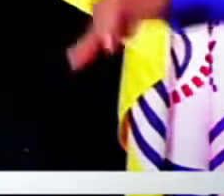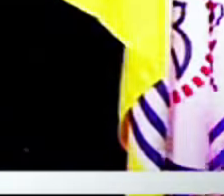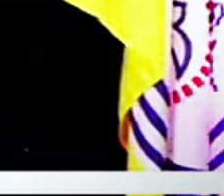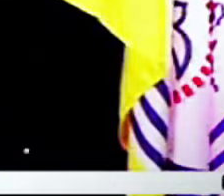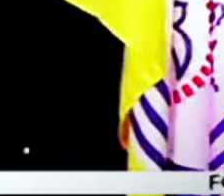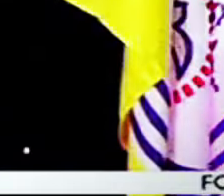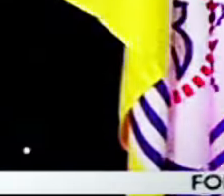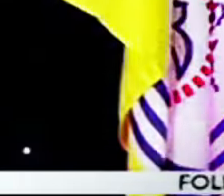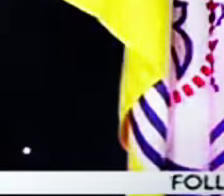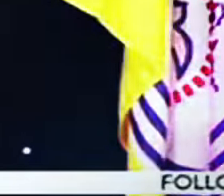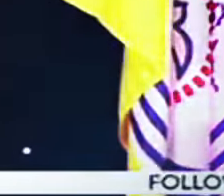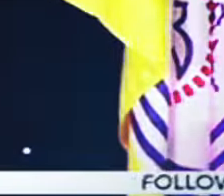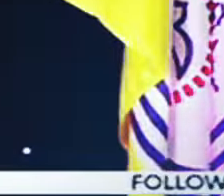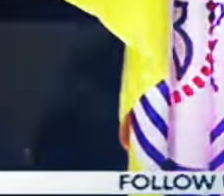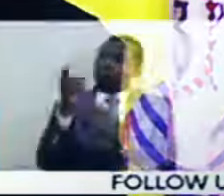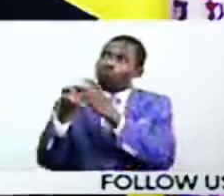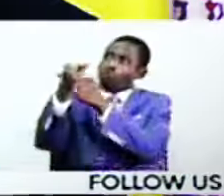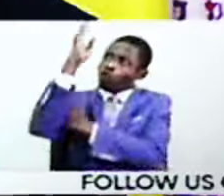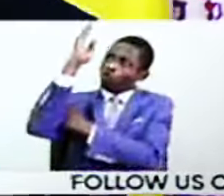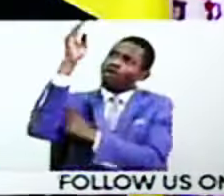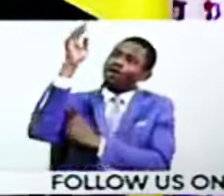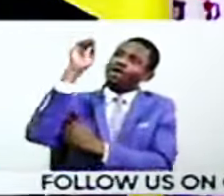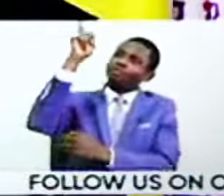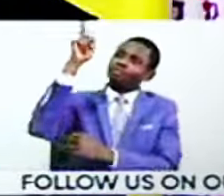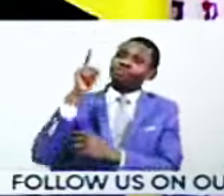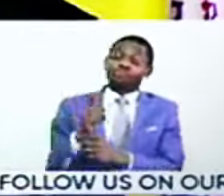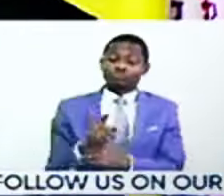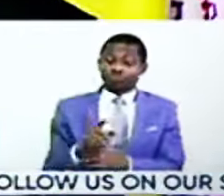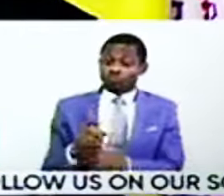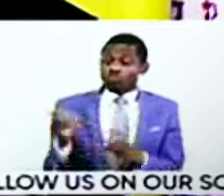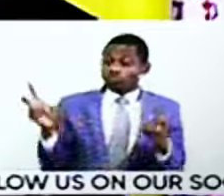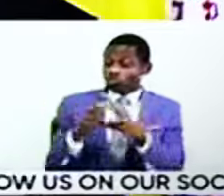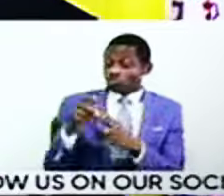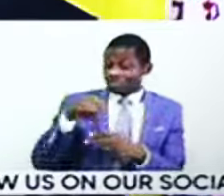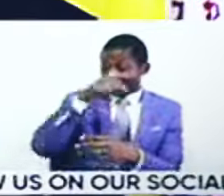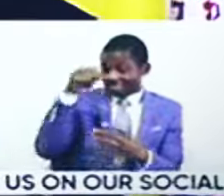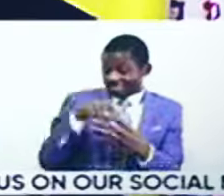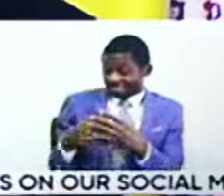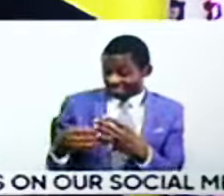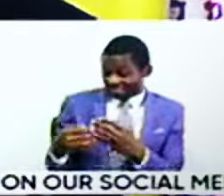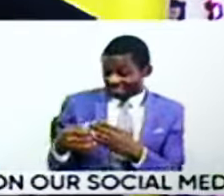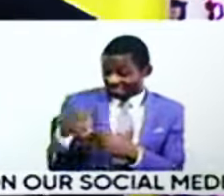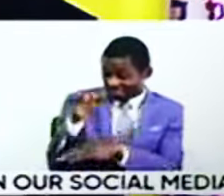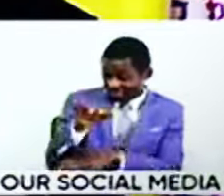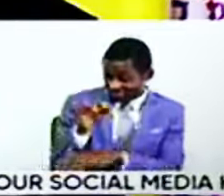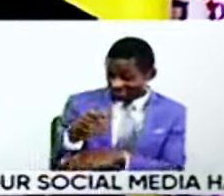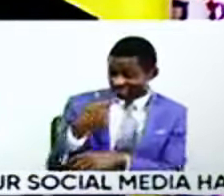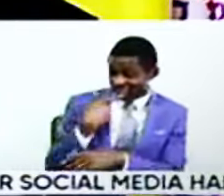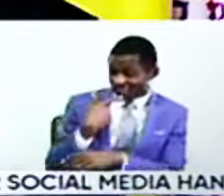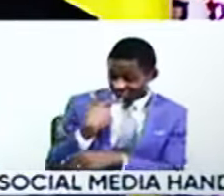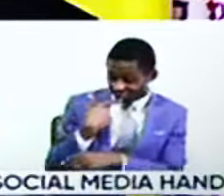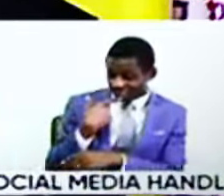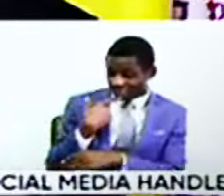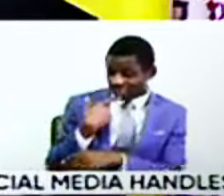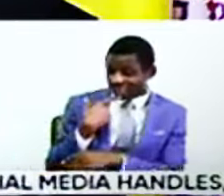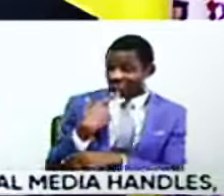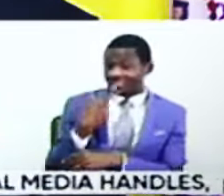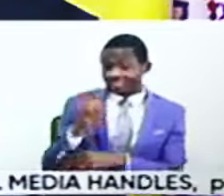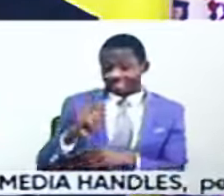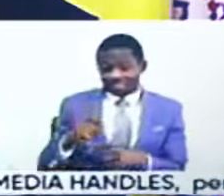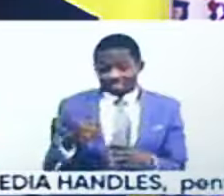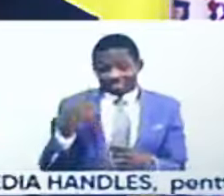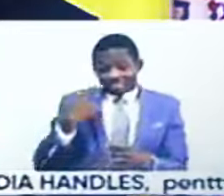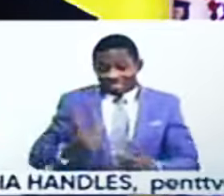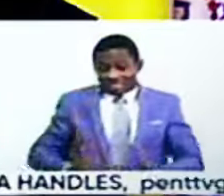My interest in the teaching this evening is that the eternal life and